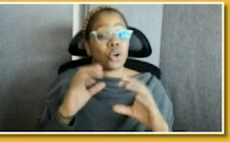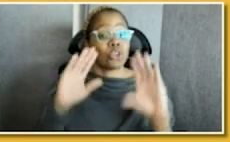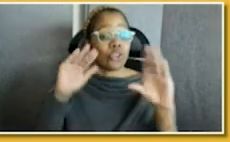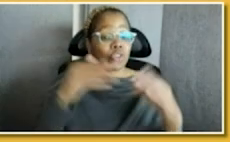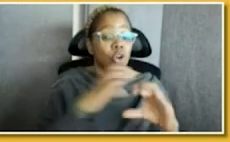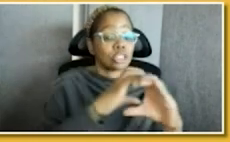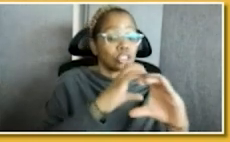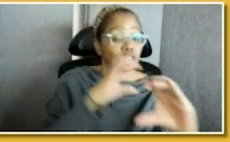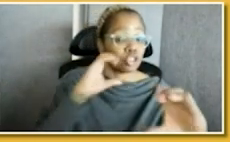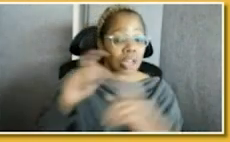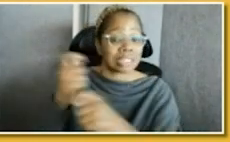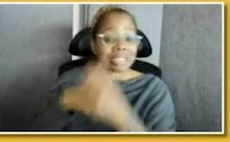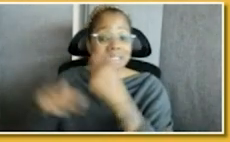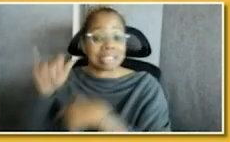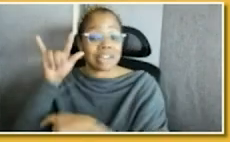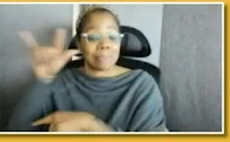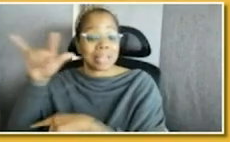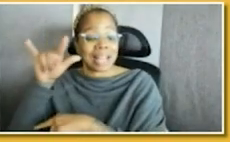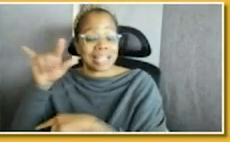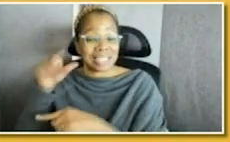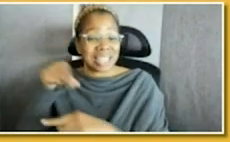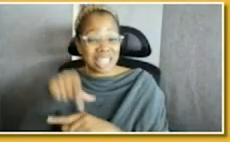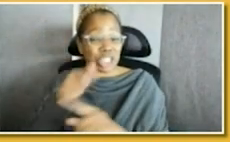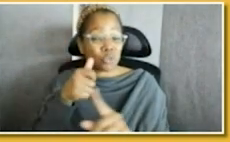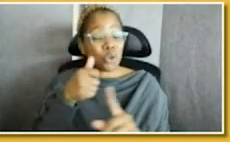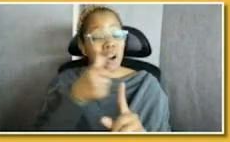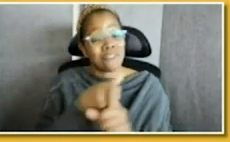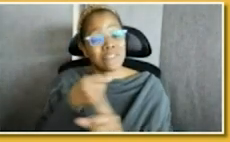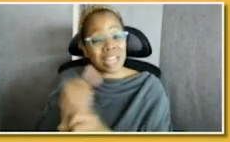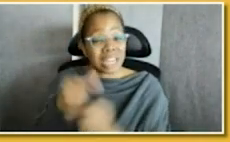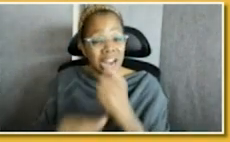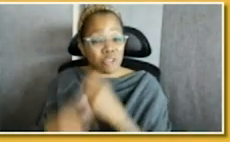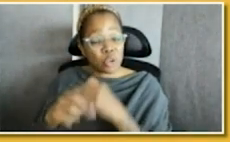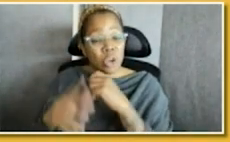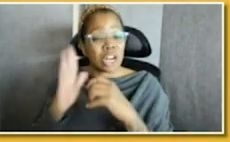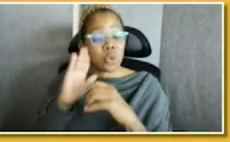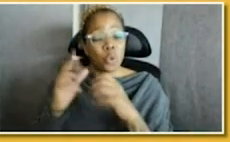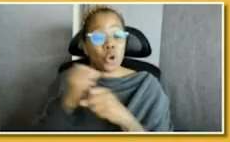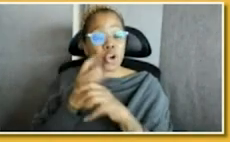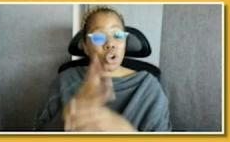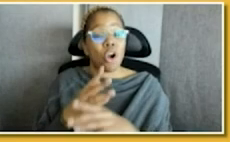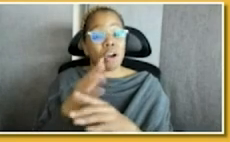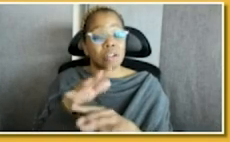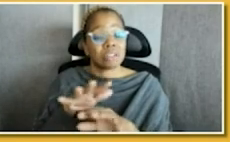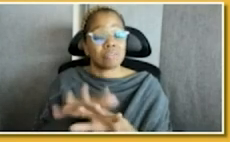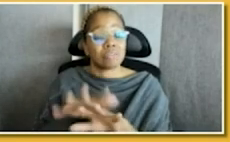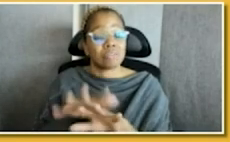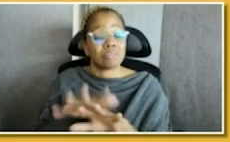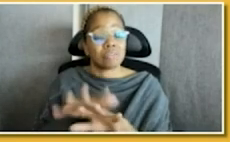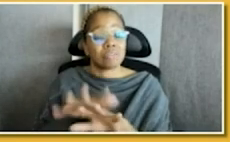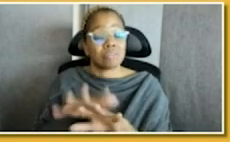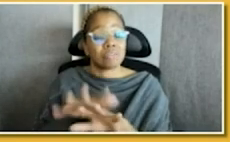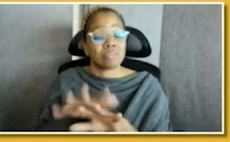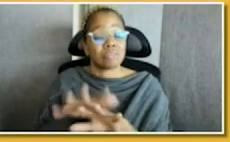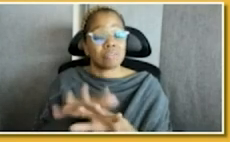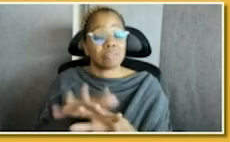going to affect everybody. So I think when people are aware that it's, you know, it's not just affecting the workers,